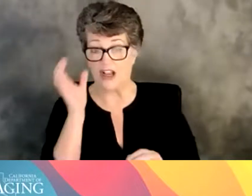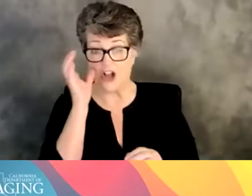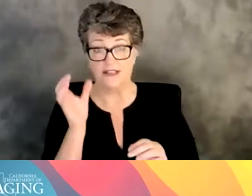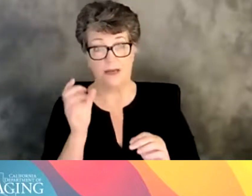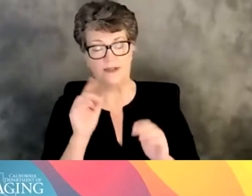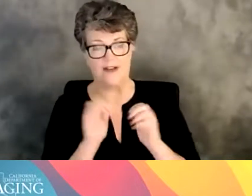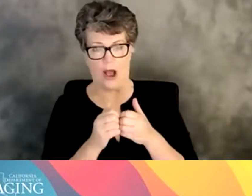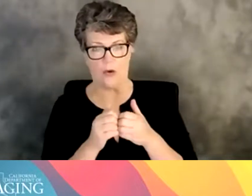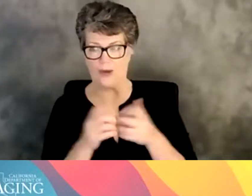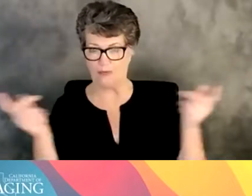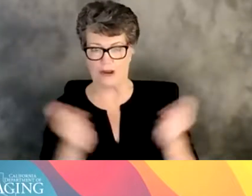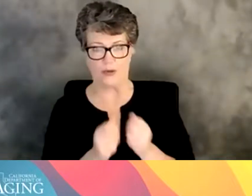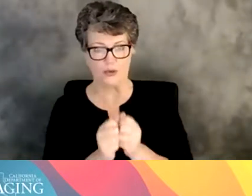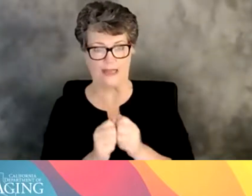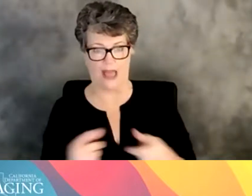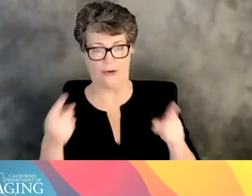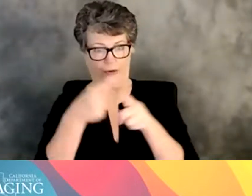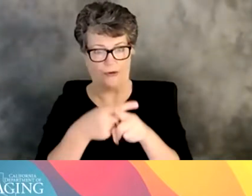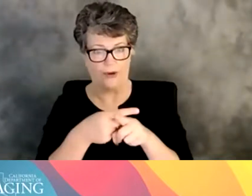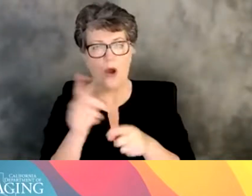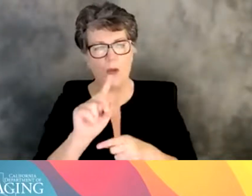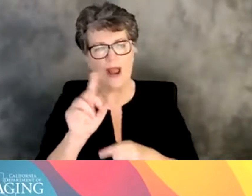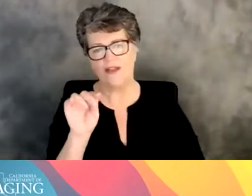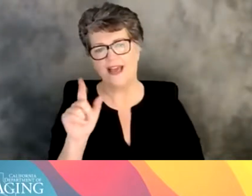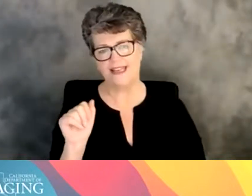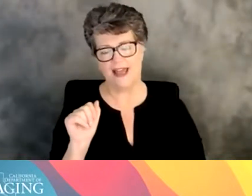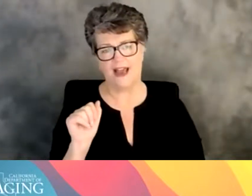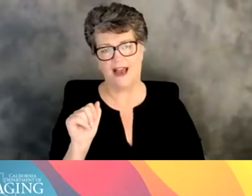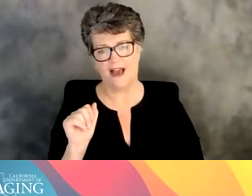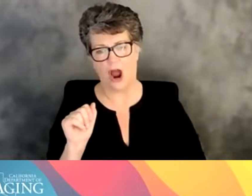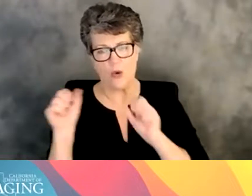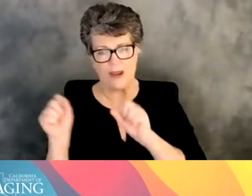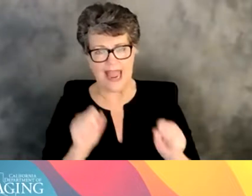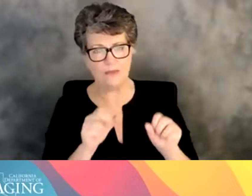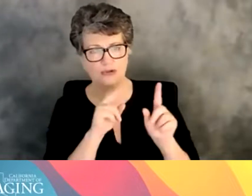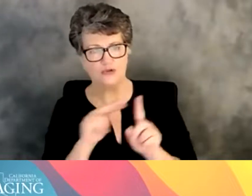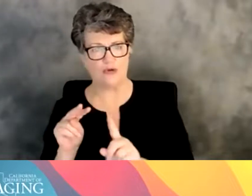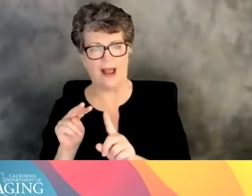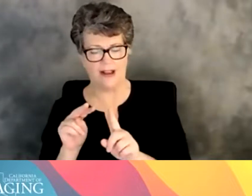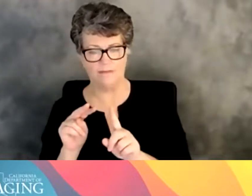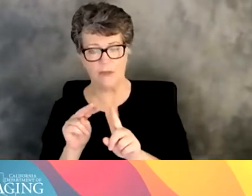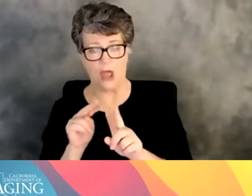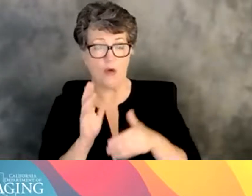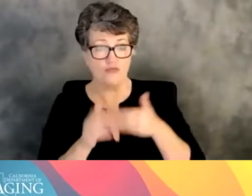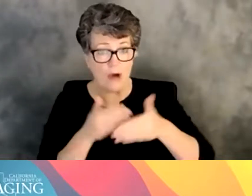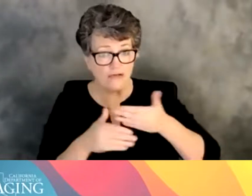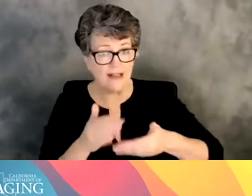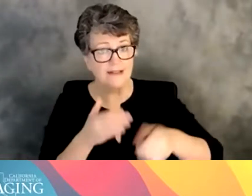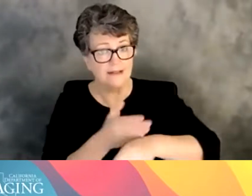intersectionality. Where in this data are we able to track progress by,